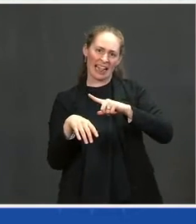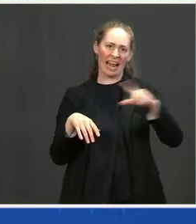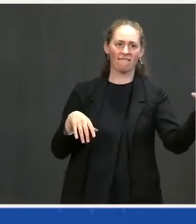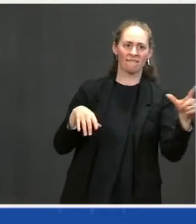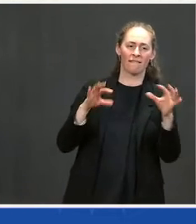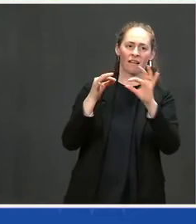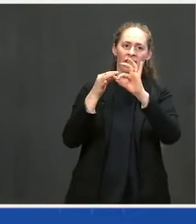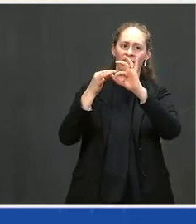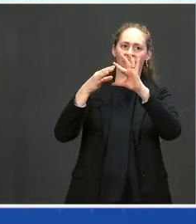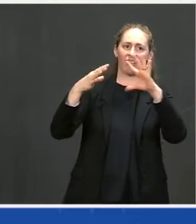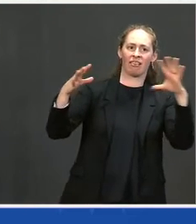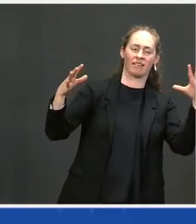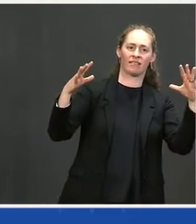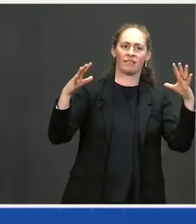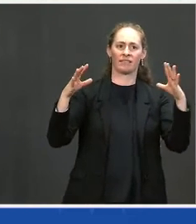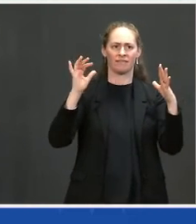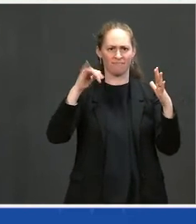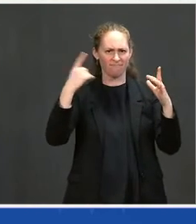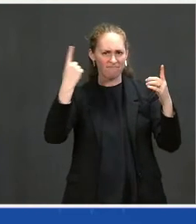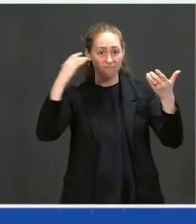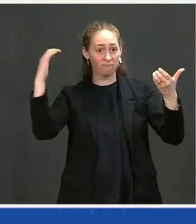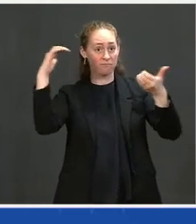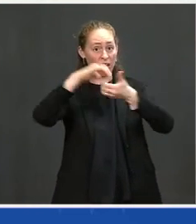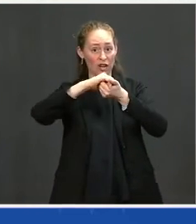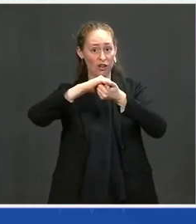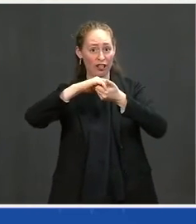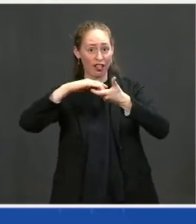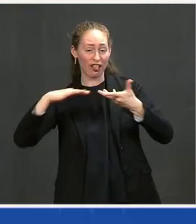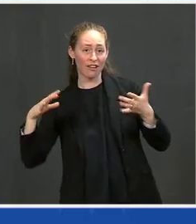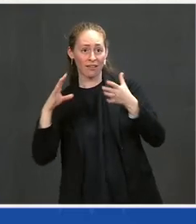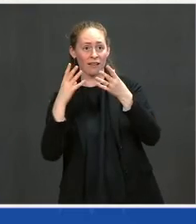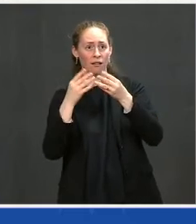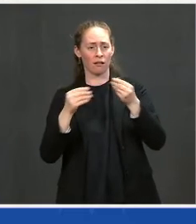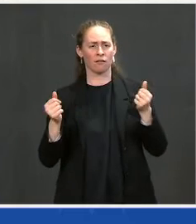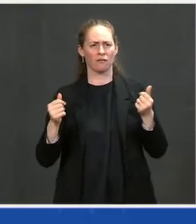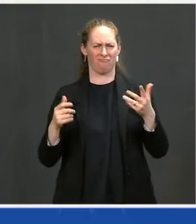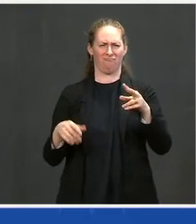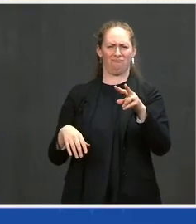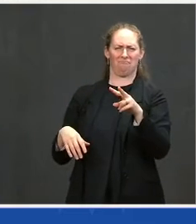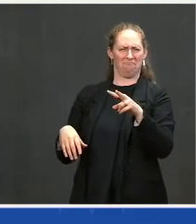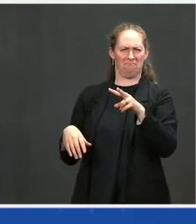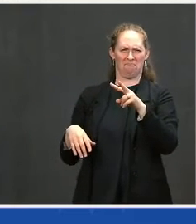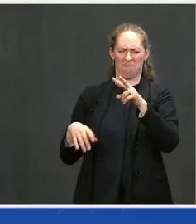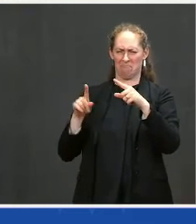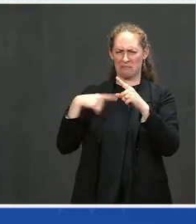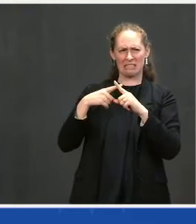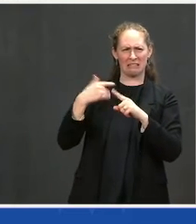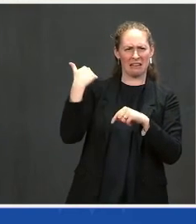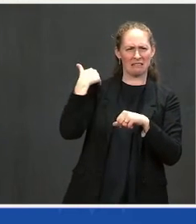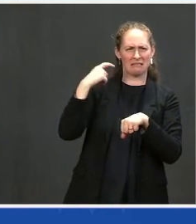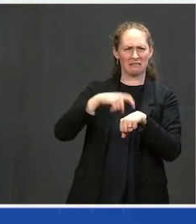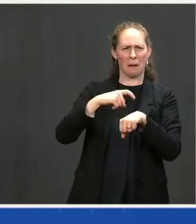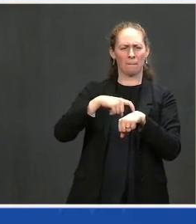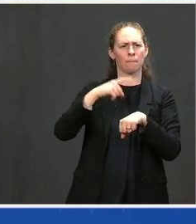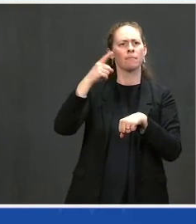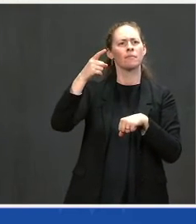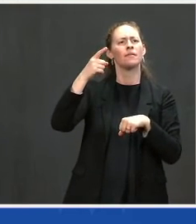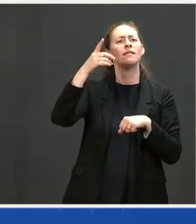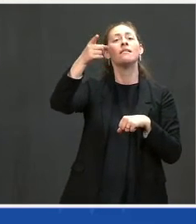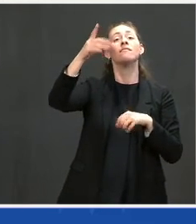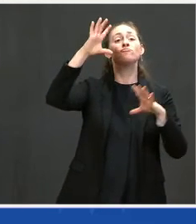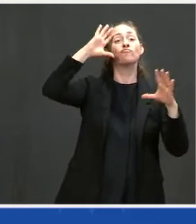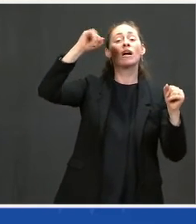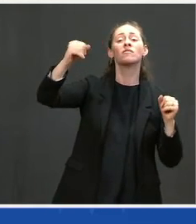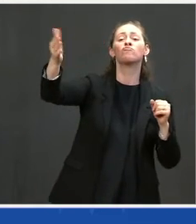haven't at all. I've been meeting. When's the last time a president invited the opposite party down at least a half a dozen times to talk about